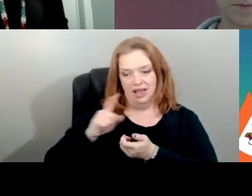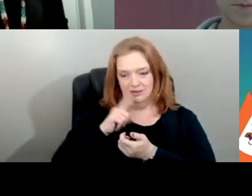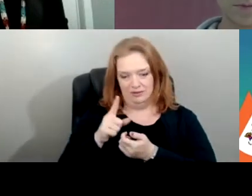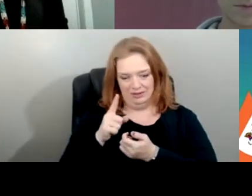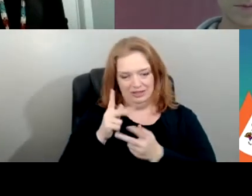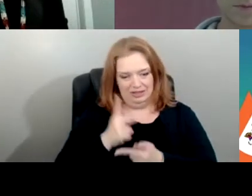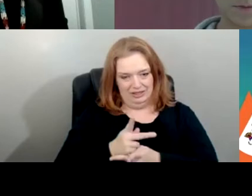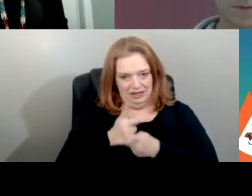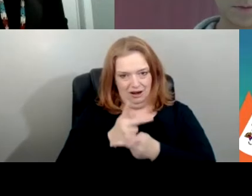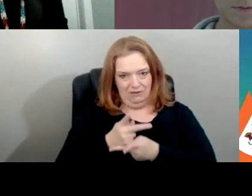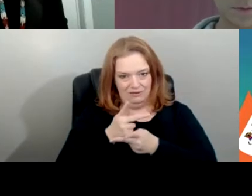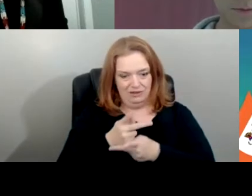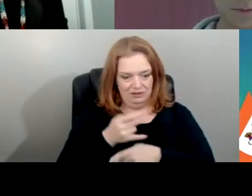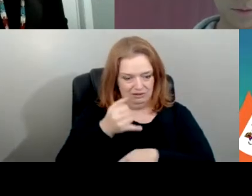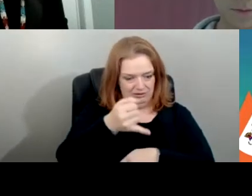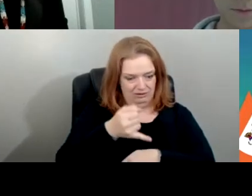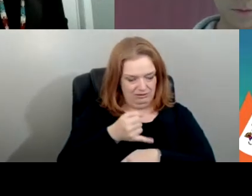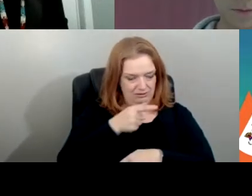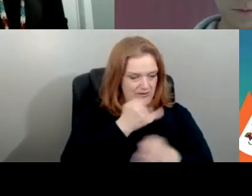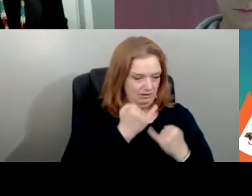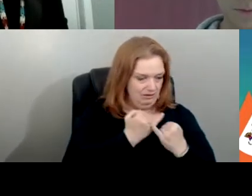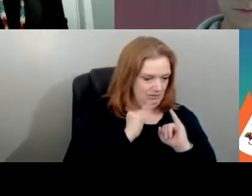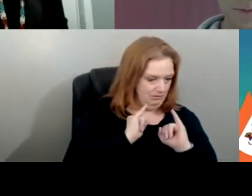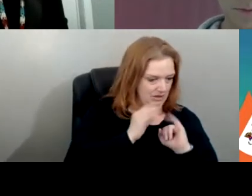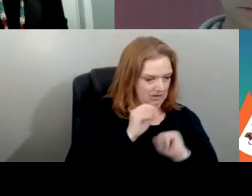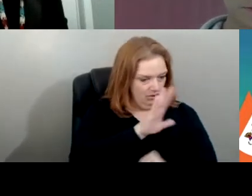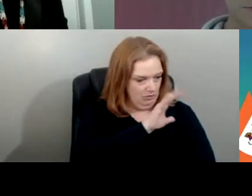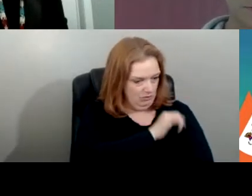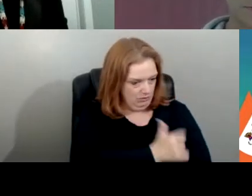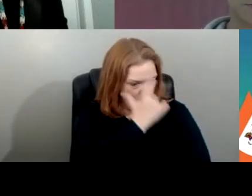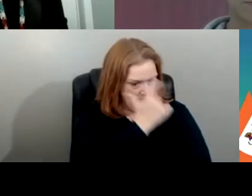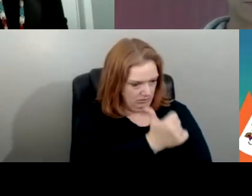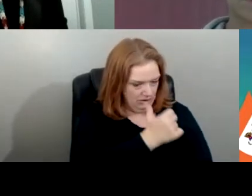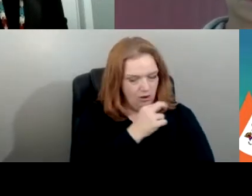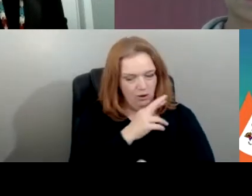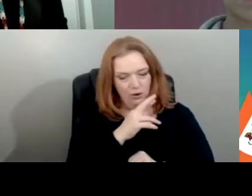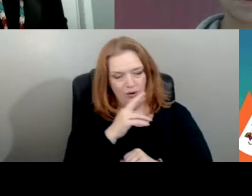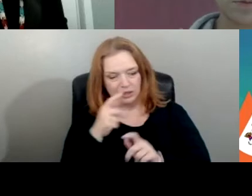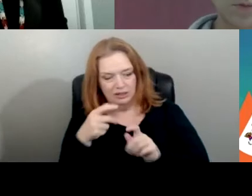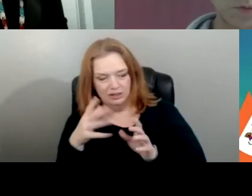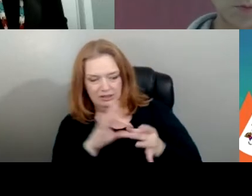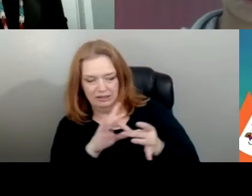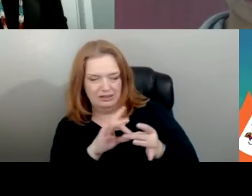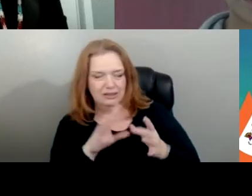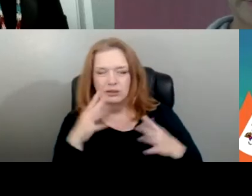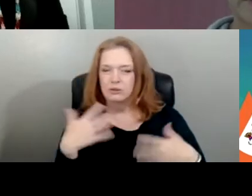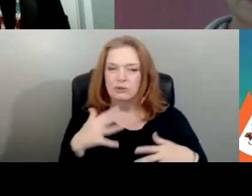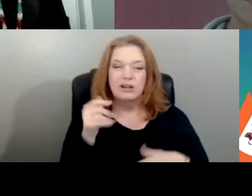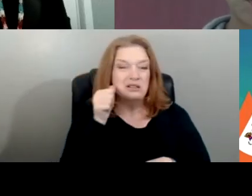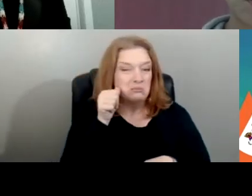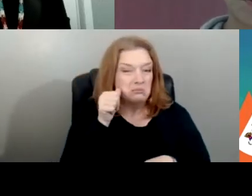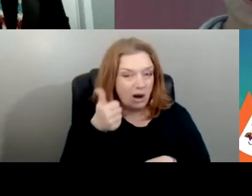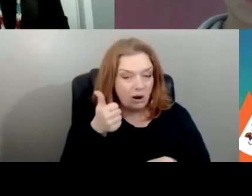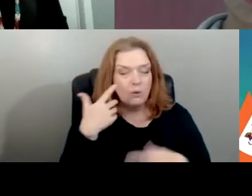and jurisdictions for many of our nations. So I'm thankful to have them here. Tomorrow is a heavy, heavy discussion, and really the pillar